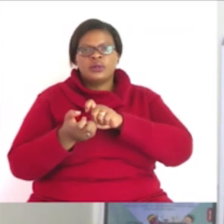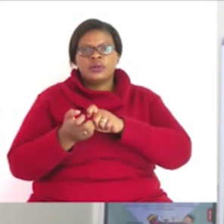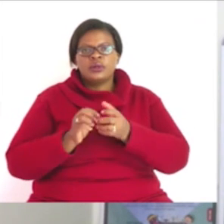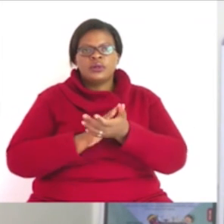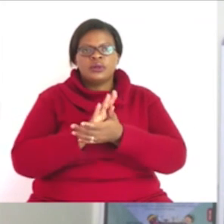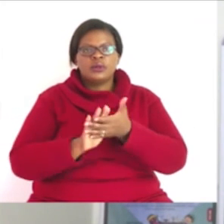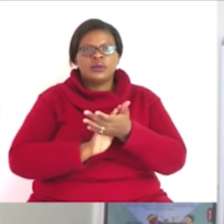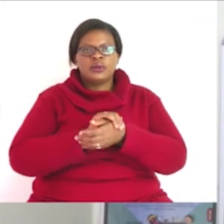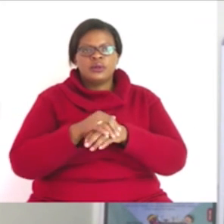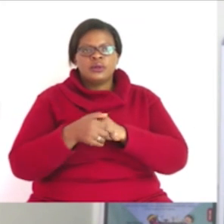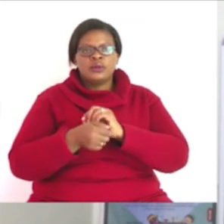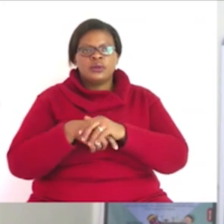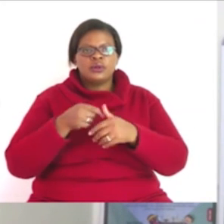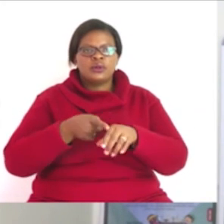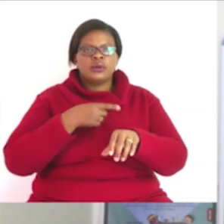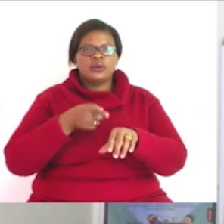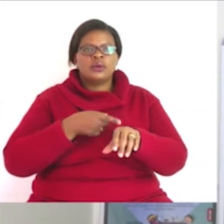hands, okay?